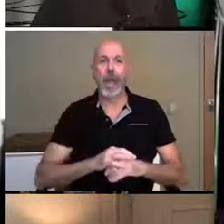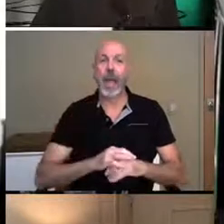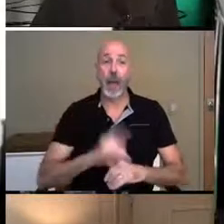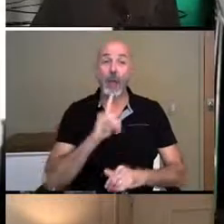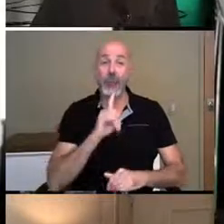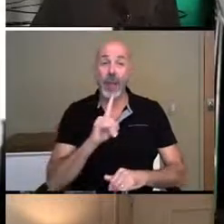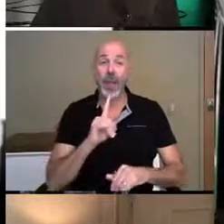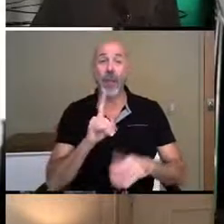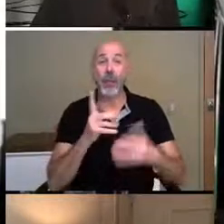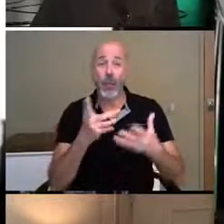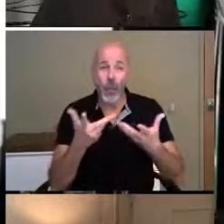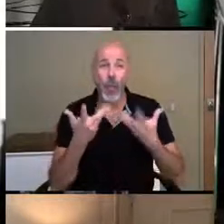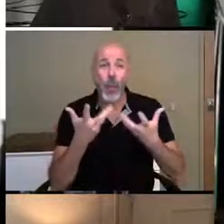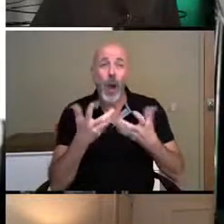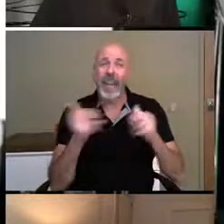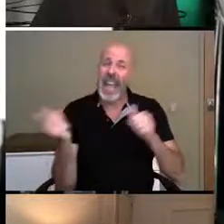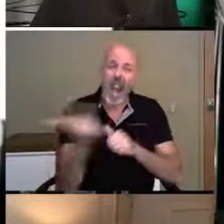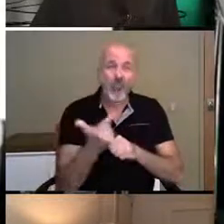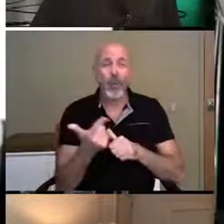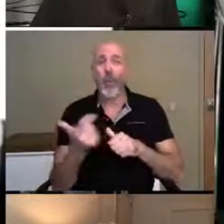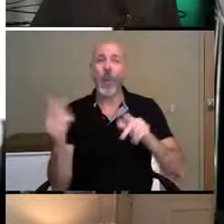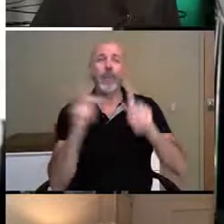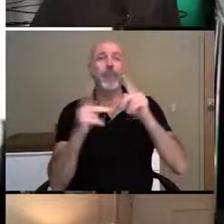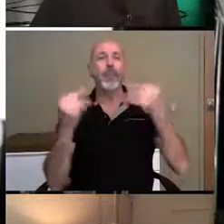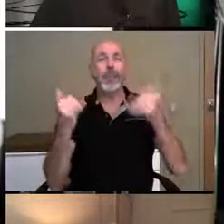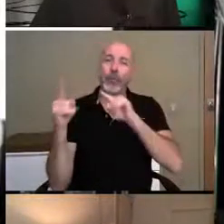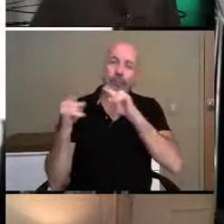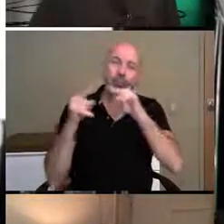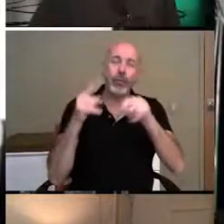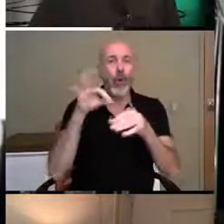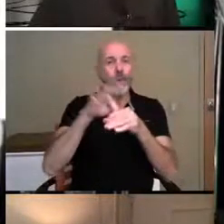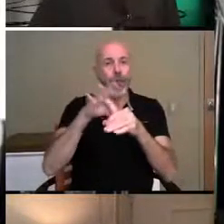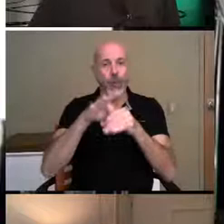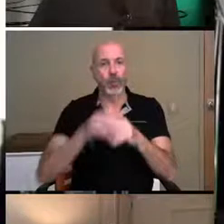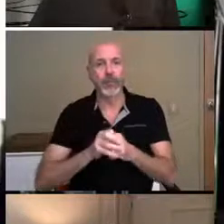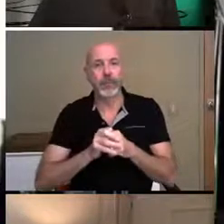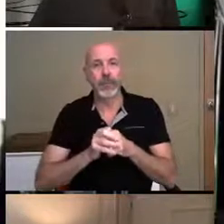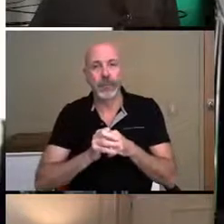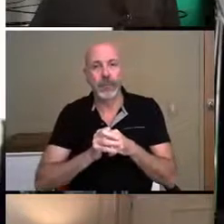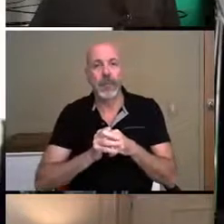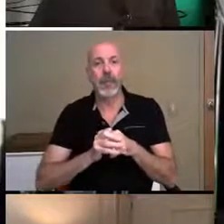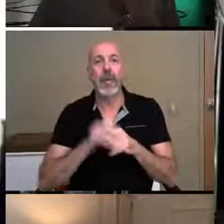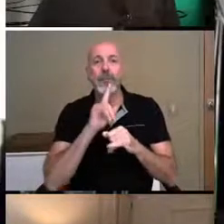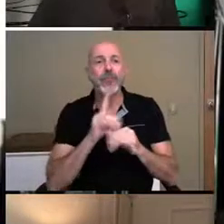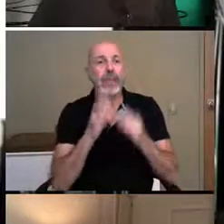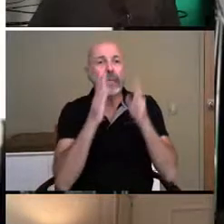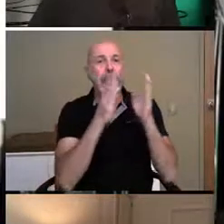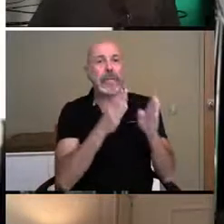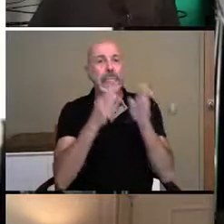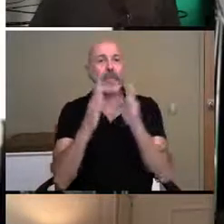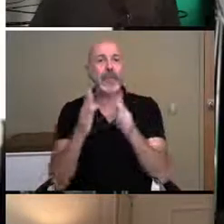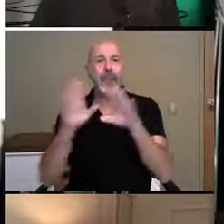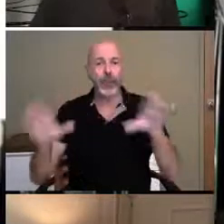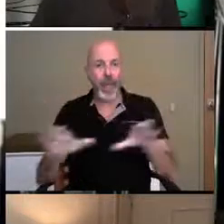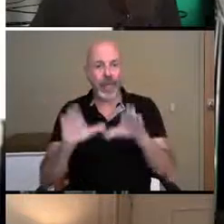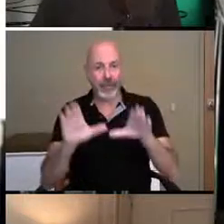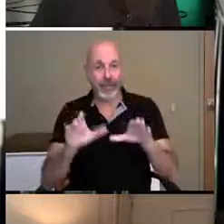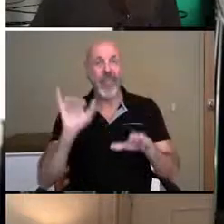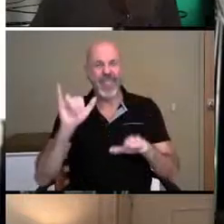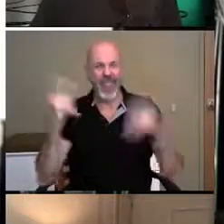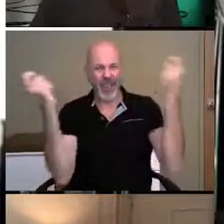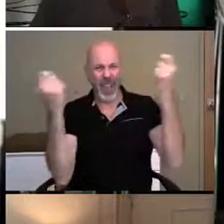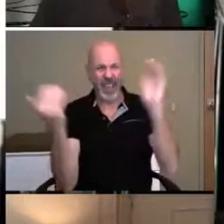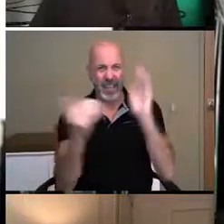everyone to go vote if you haven't voted already. It's an individual activity, the rally against